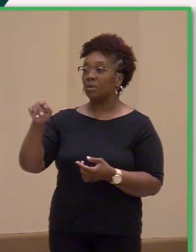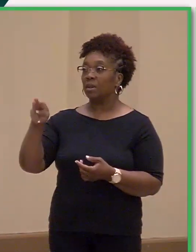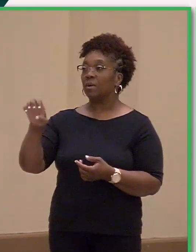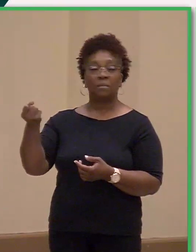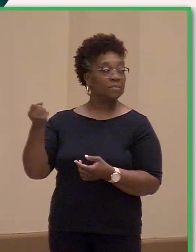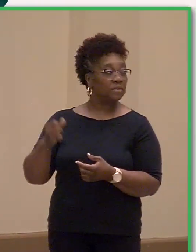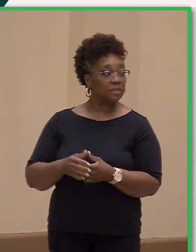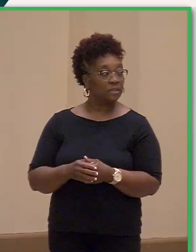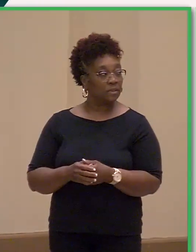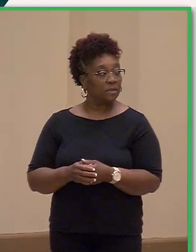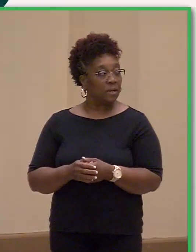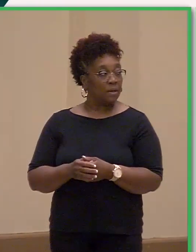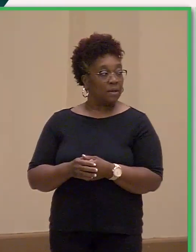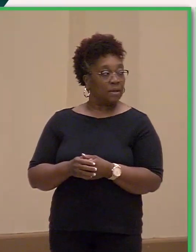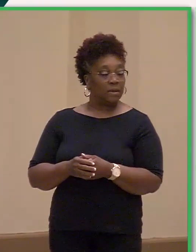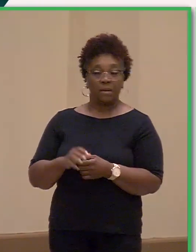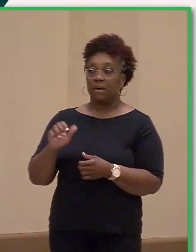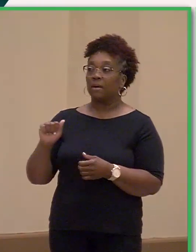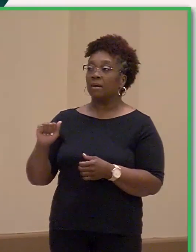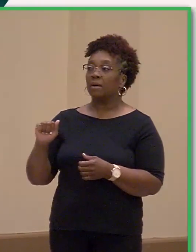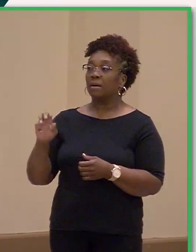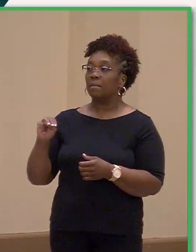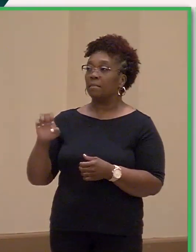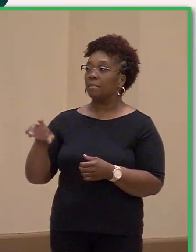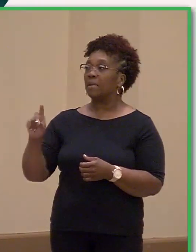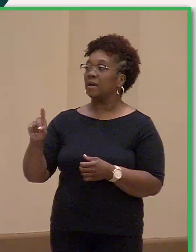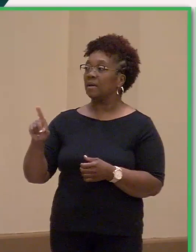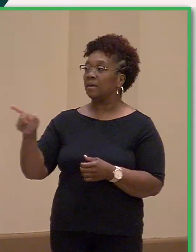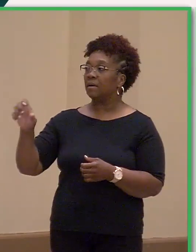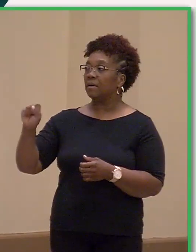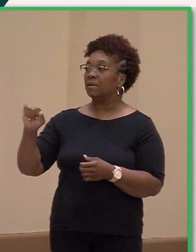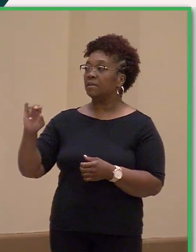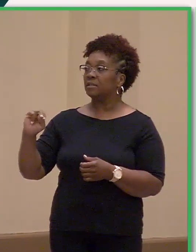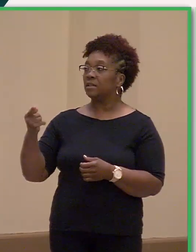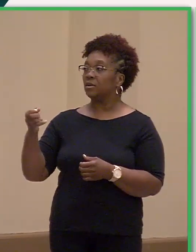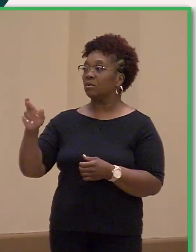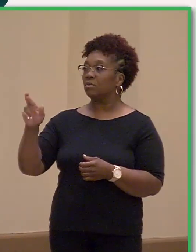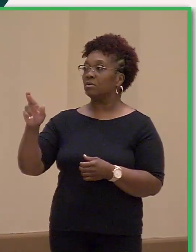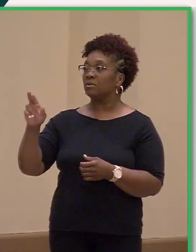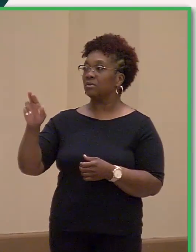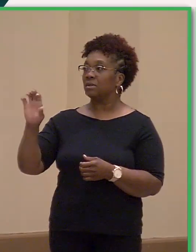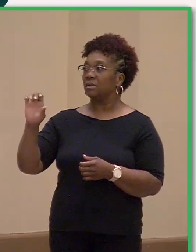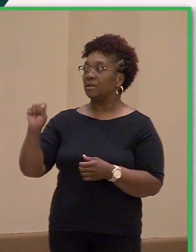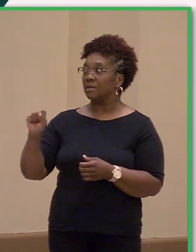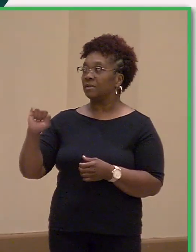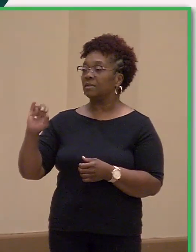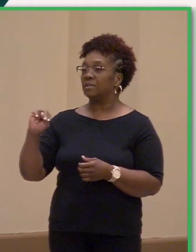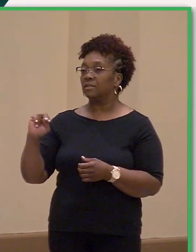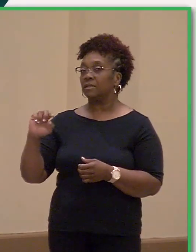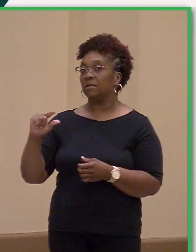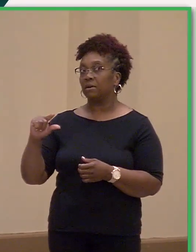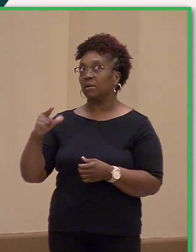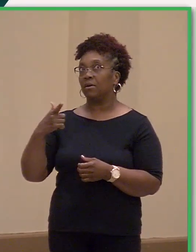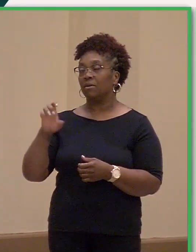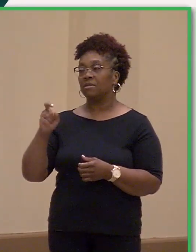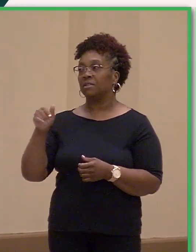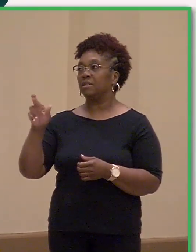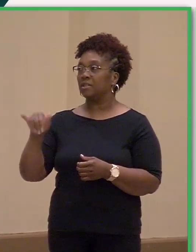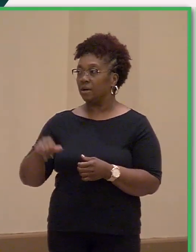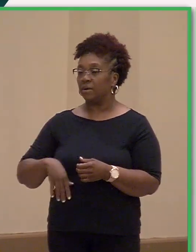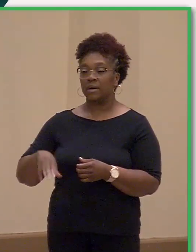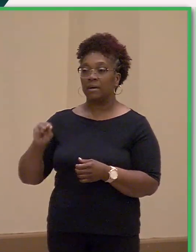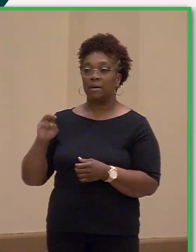have Miss Somaya Ahmed, we have Jai Singletary and Lynn McNeil. Not here